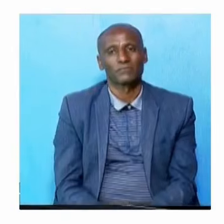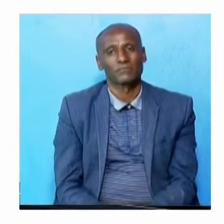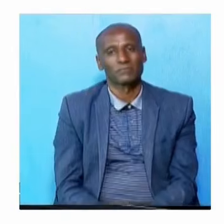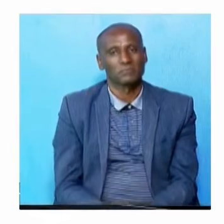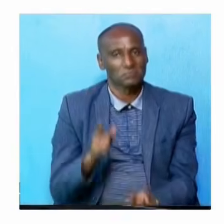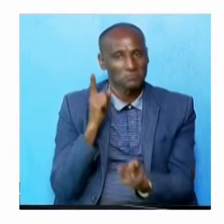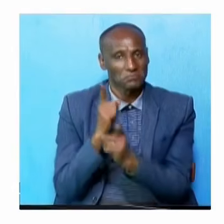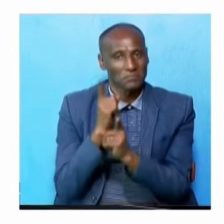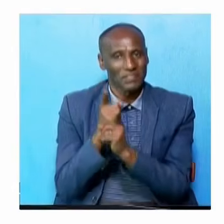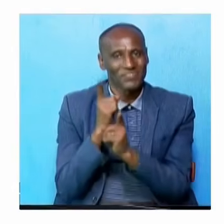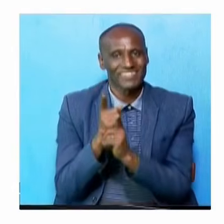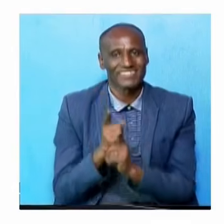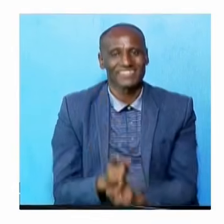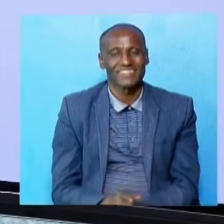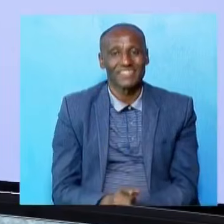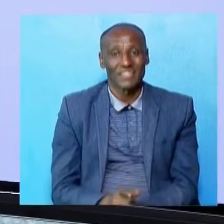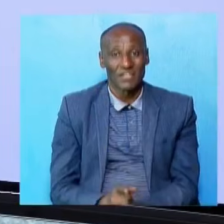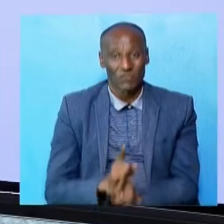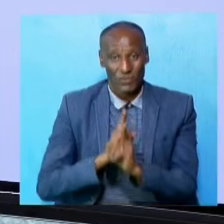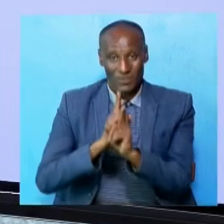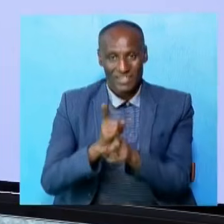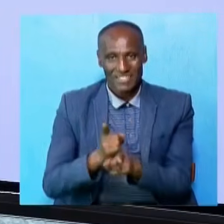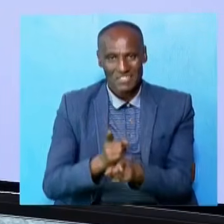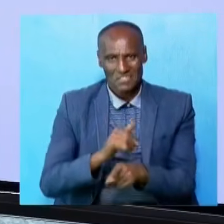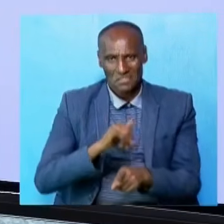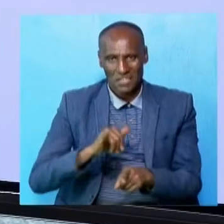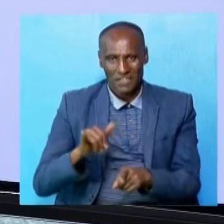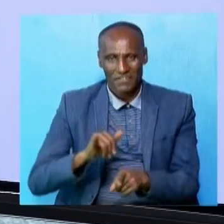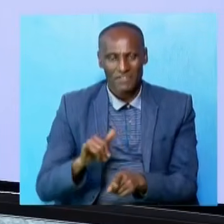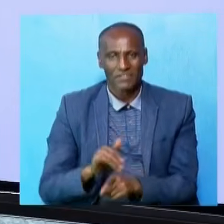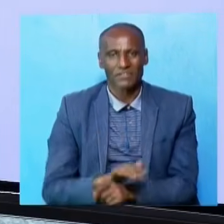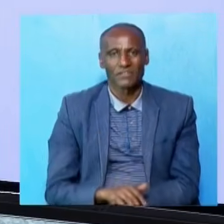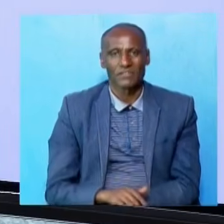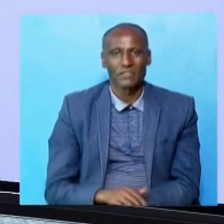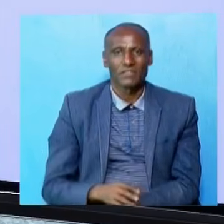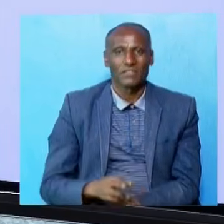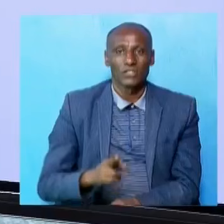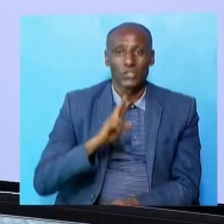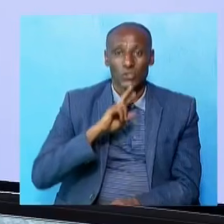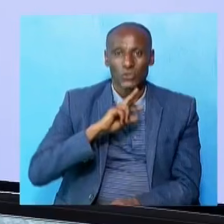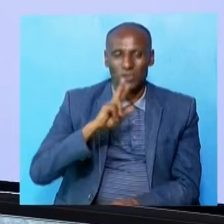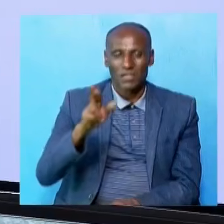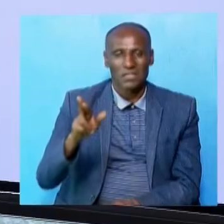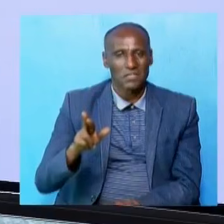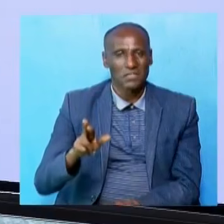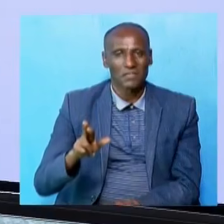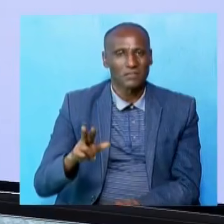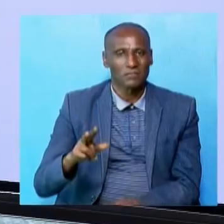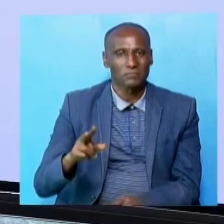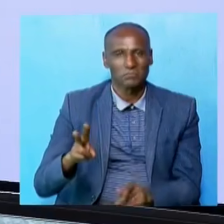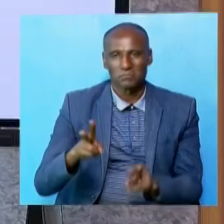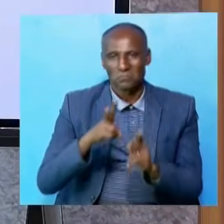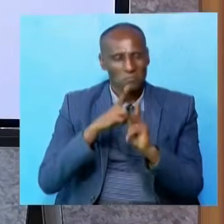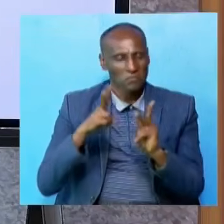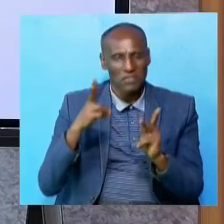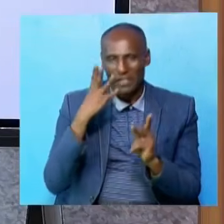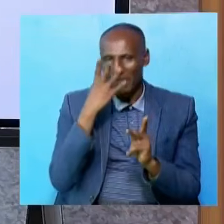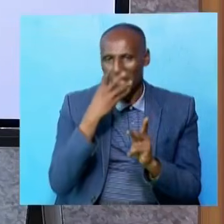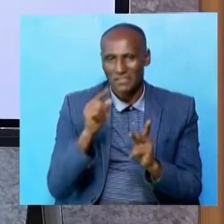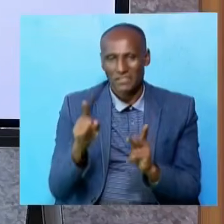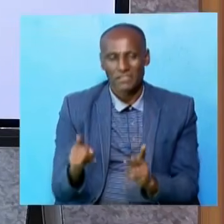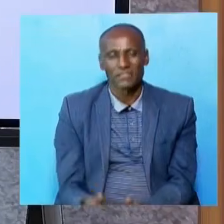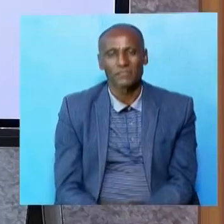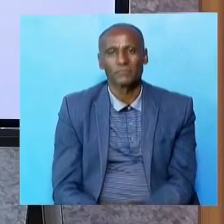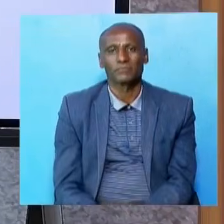Perfect. If you answered like this, that means you are excellent. Let me try one.